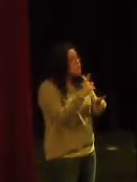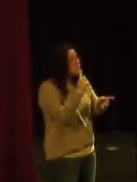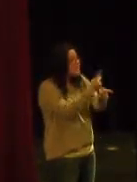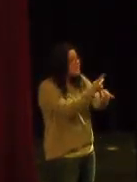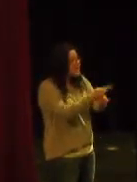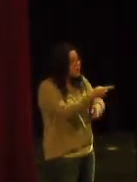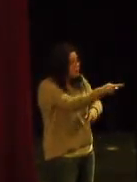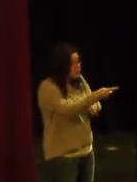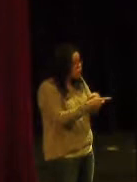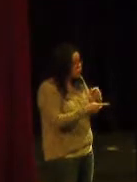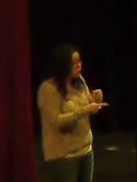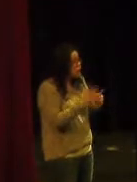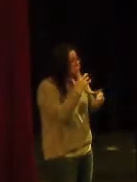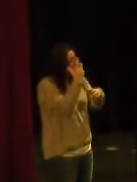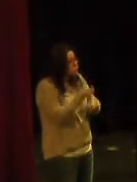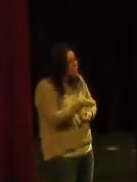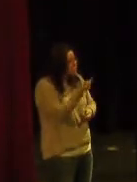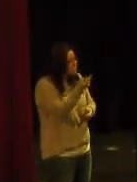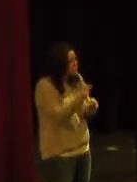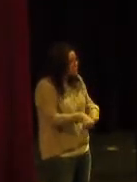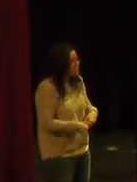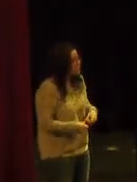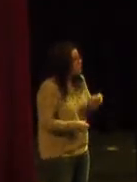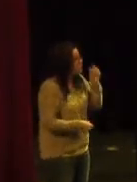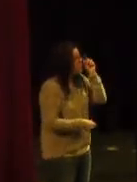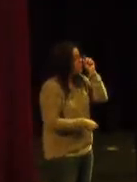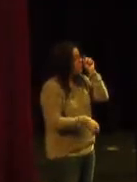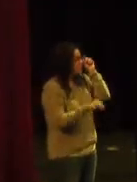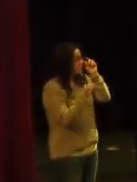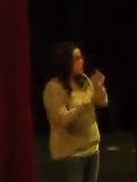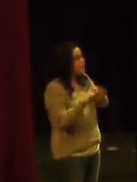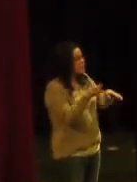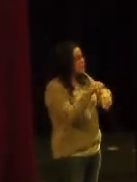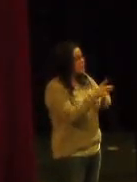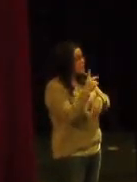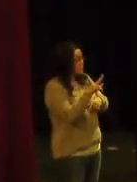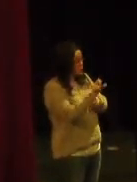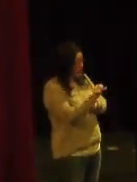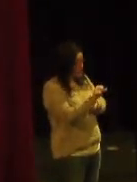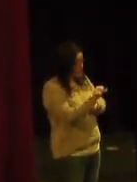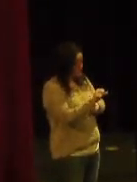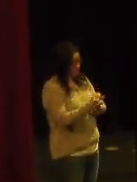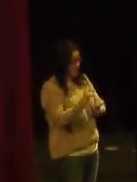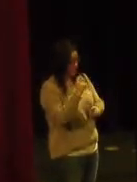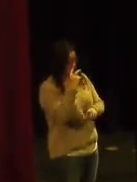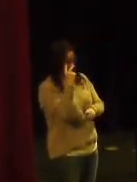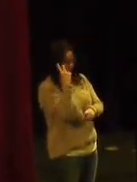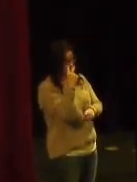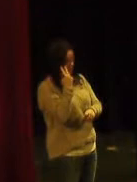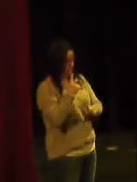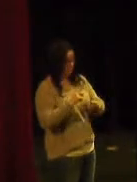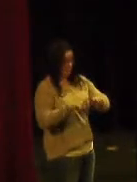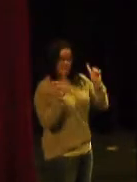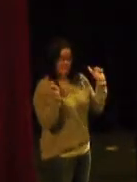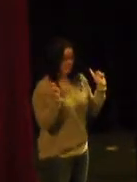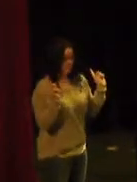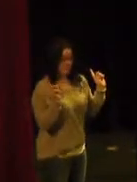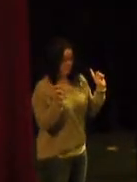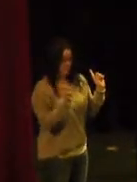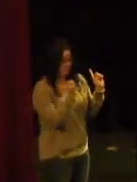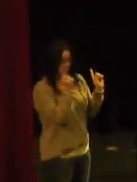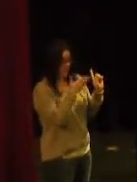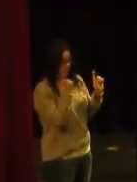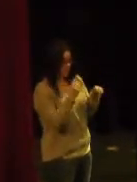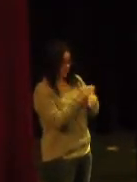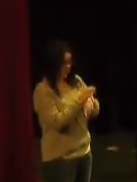of you. You can trust them. That's great advice for the United States. In Mexico, that's not necessarily the best